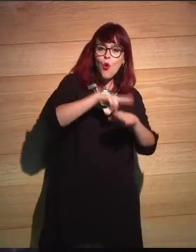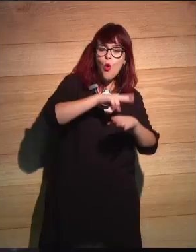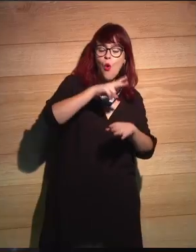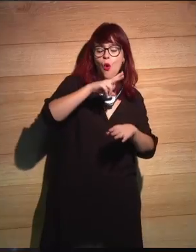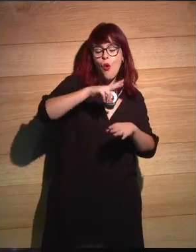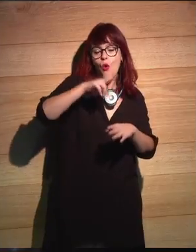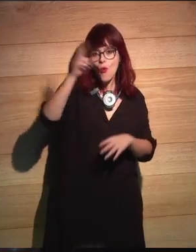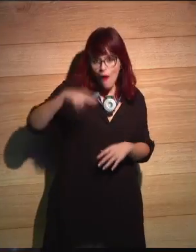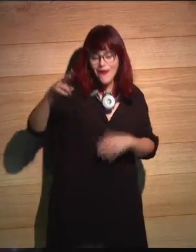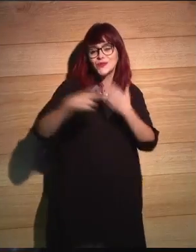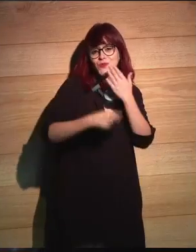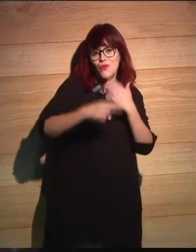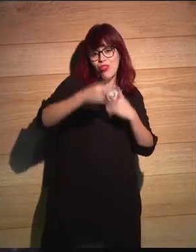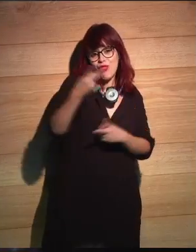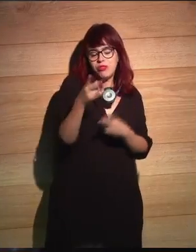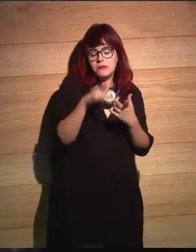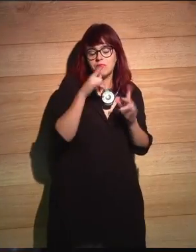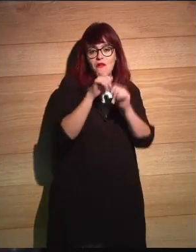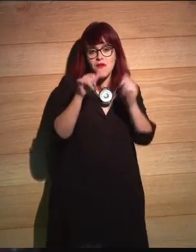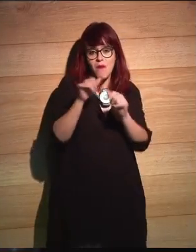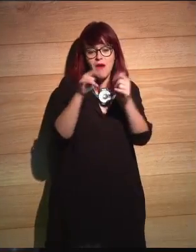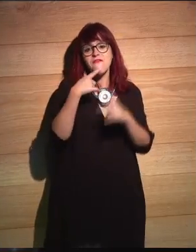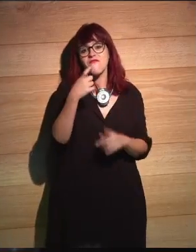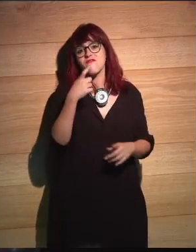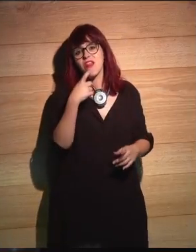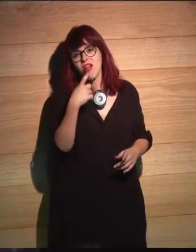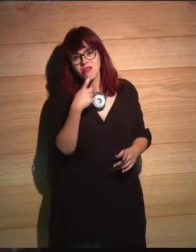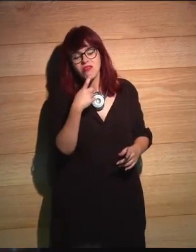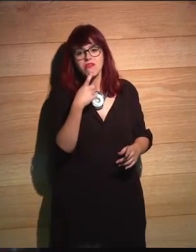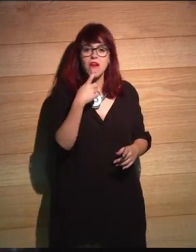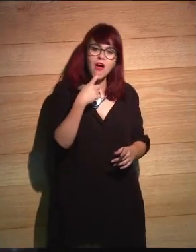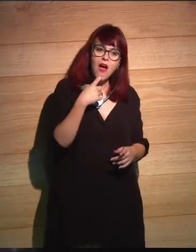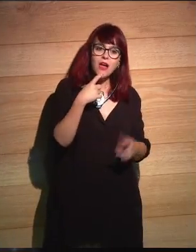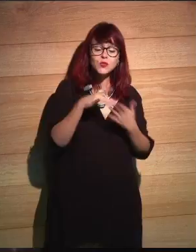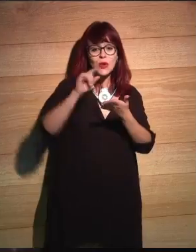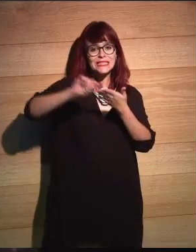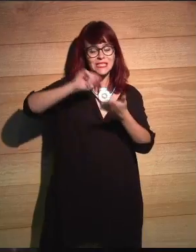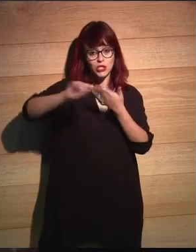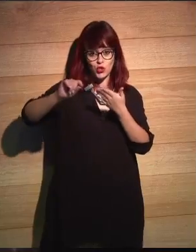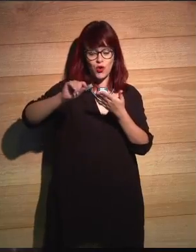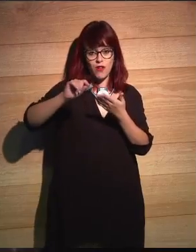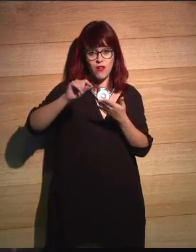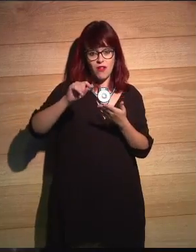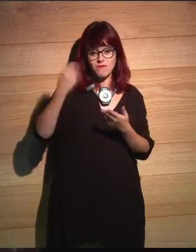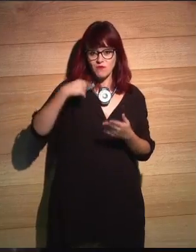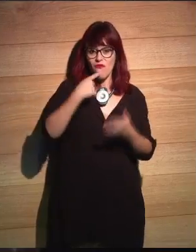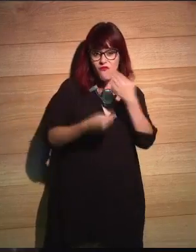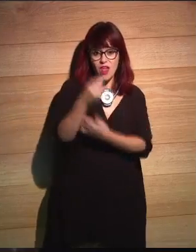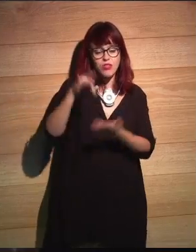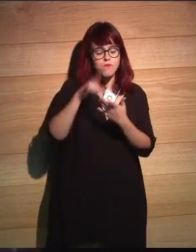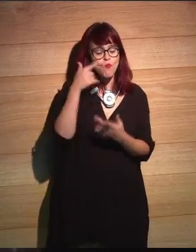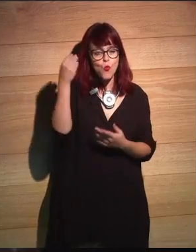from Finland, where there's a wonderful Finnish writer. He told me once that he spent